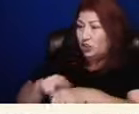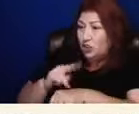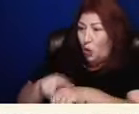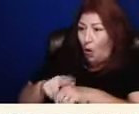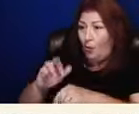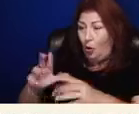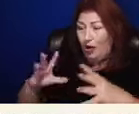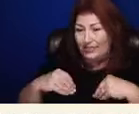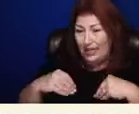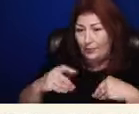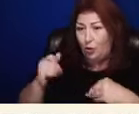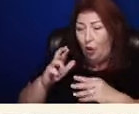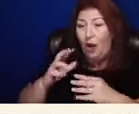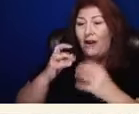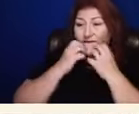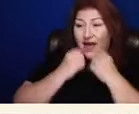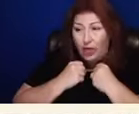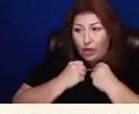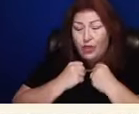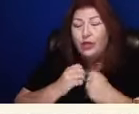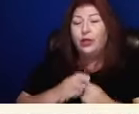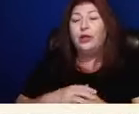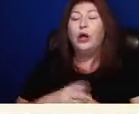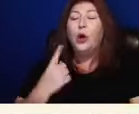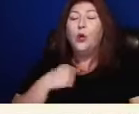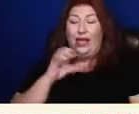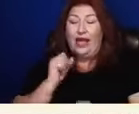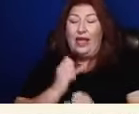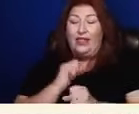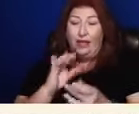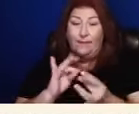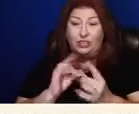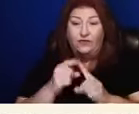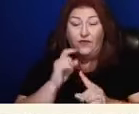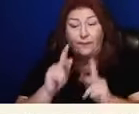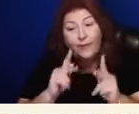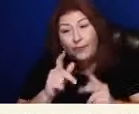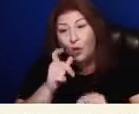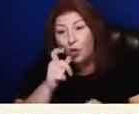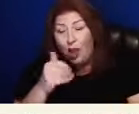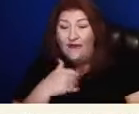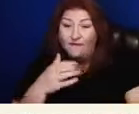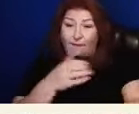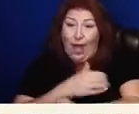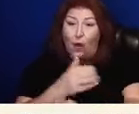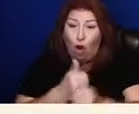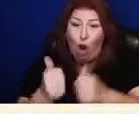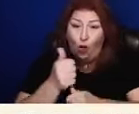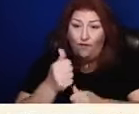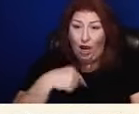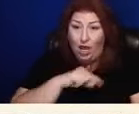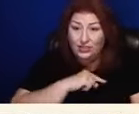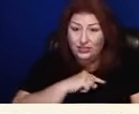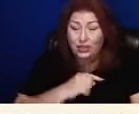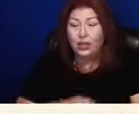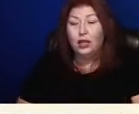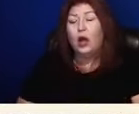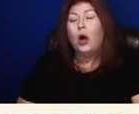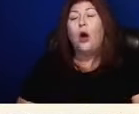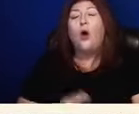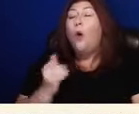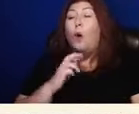acceptable or valued. We can get those messages from people who have power over us or that we